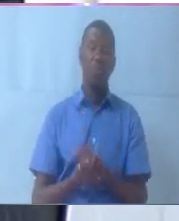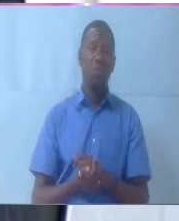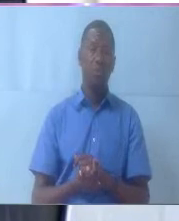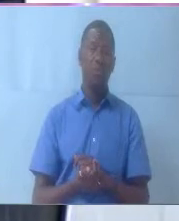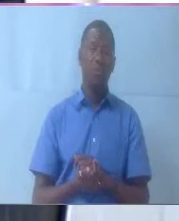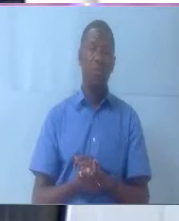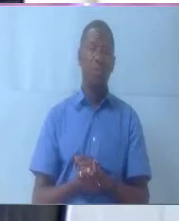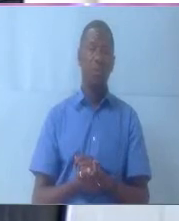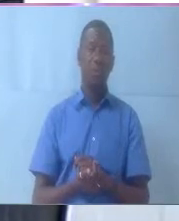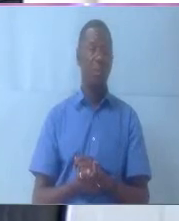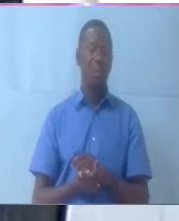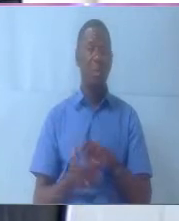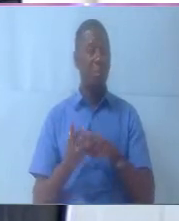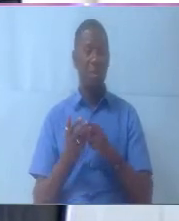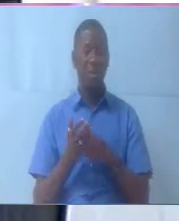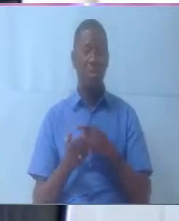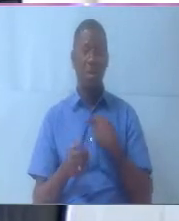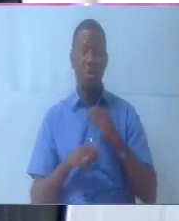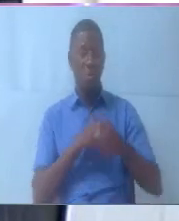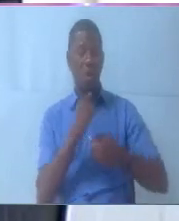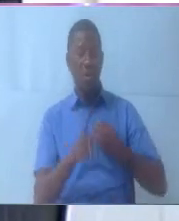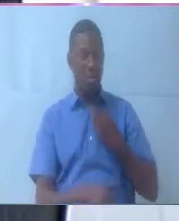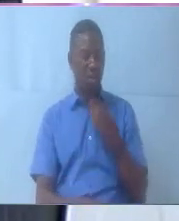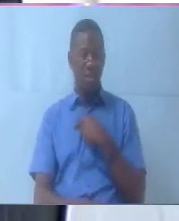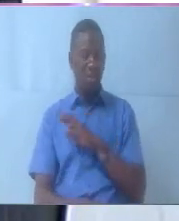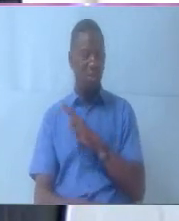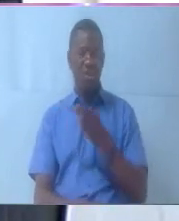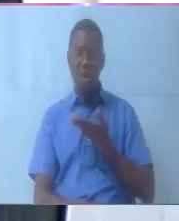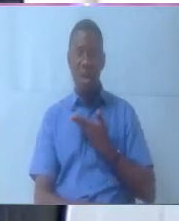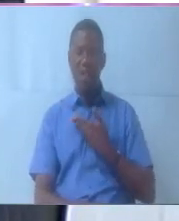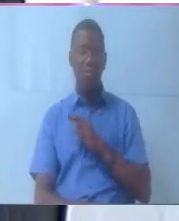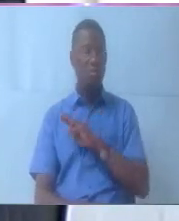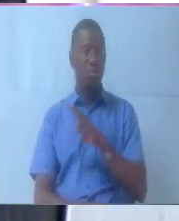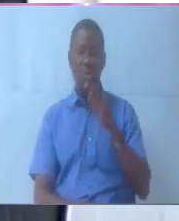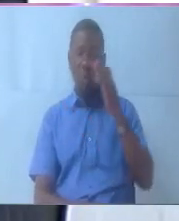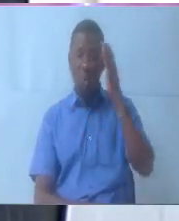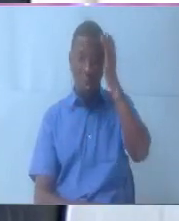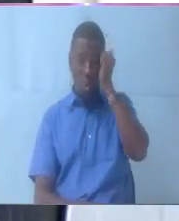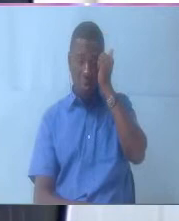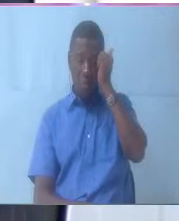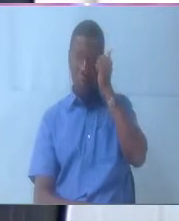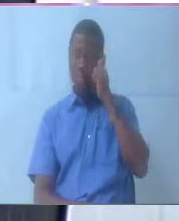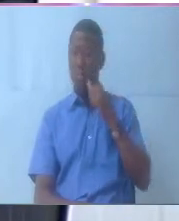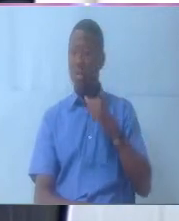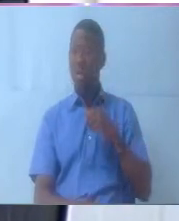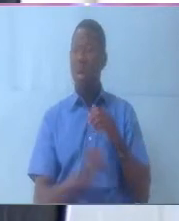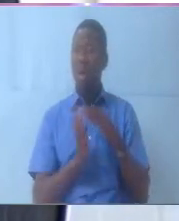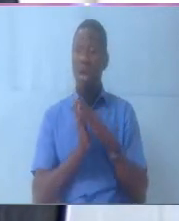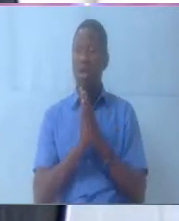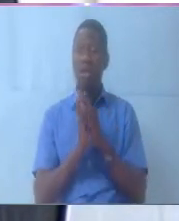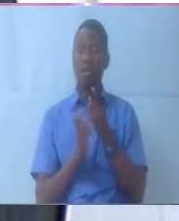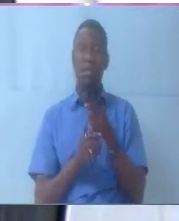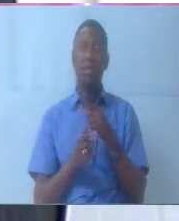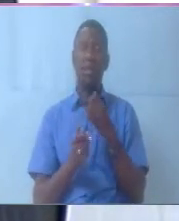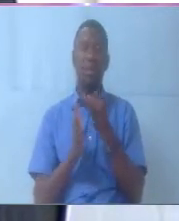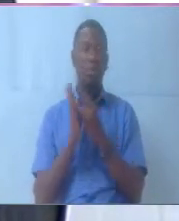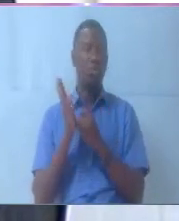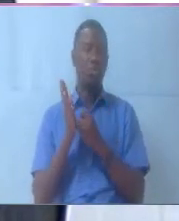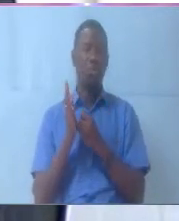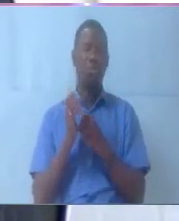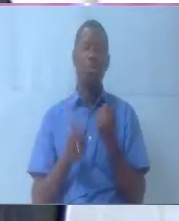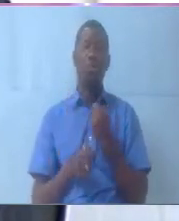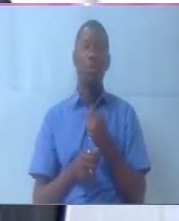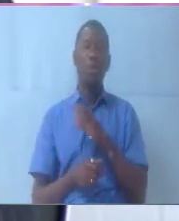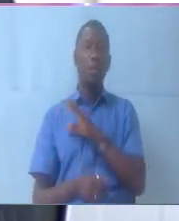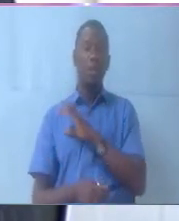hope on the Chief Justice. Ando amanjiki femfen la Chief Justice la Karola. Chief Justice in fact said he cannot do anything about this case. Ate Chief Justice fama memfolem